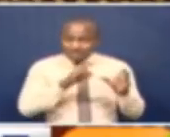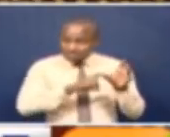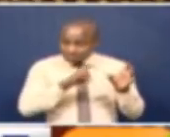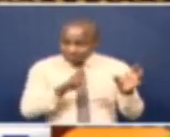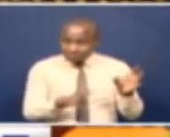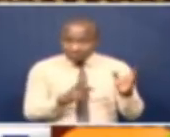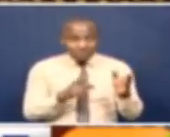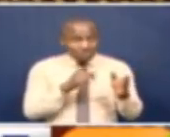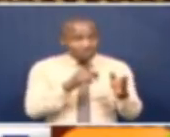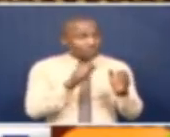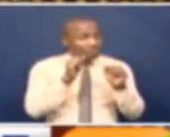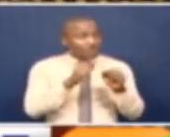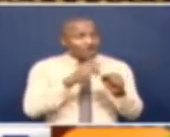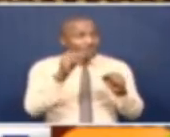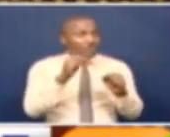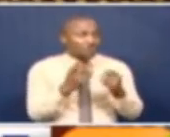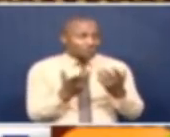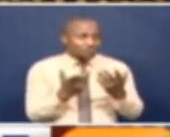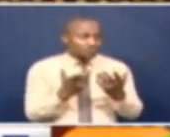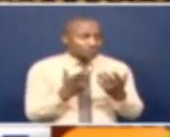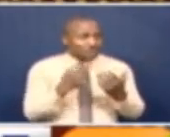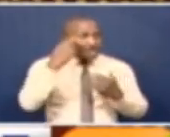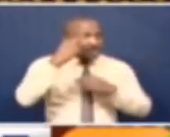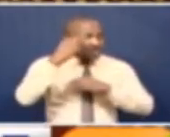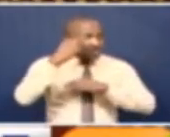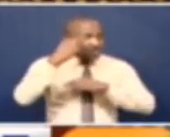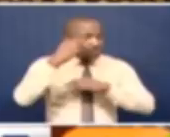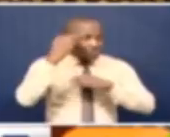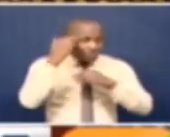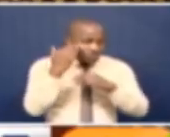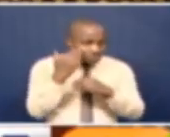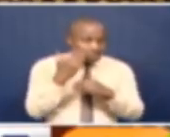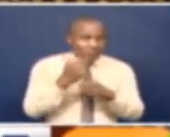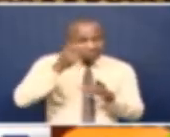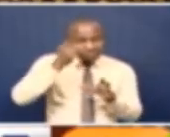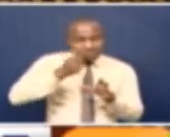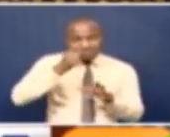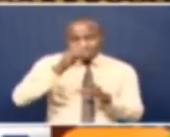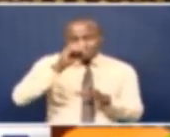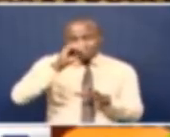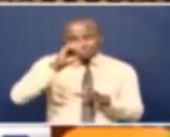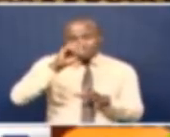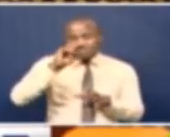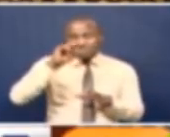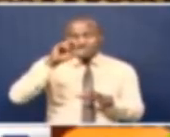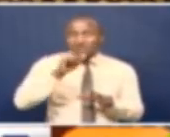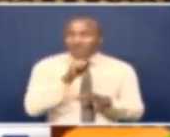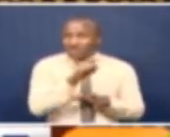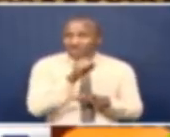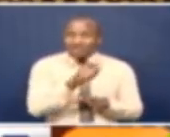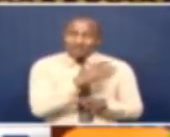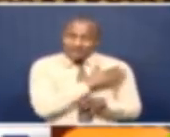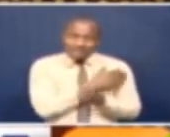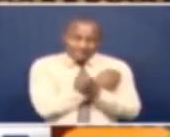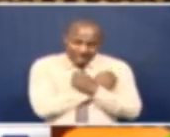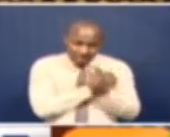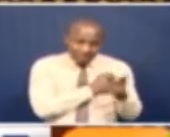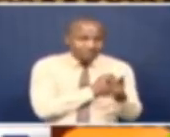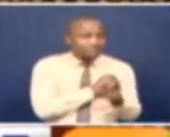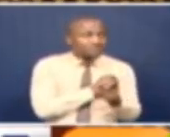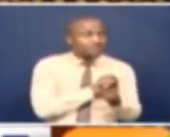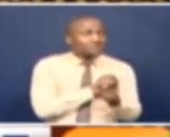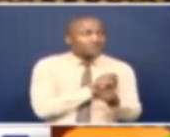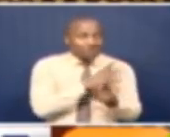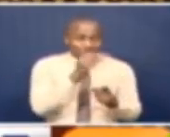That you go to the court of law, and the High Court Justice Odunga, for instance, that's the one NASA Labs. You take it to Justice